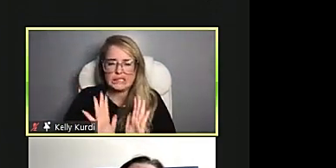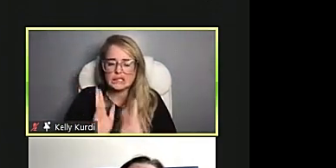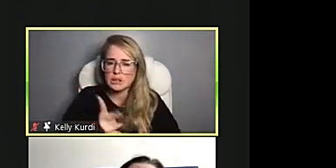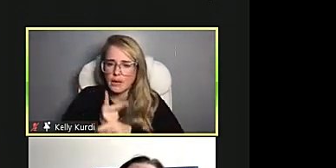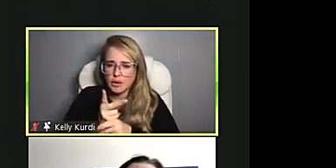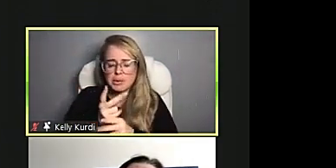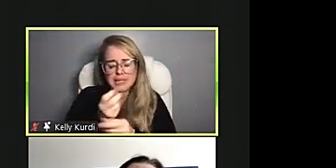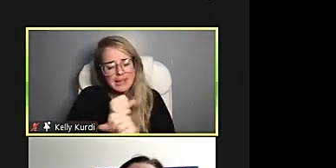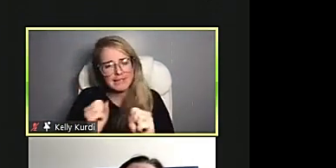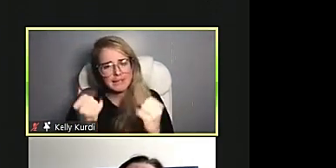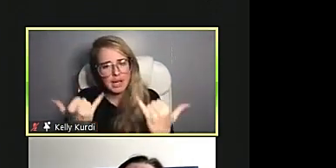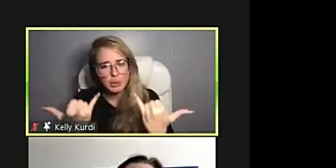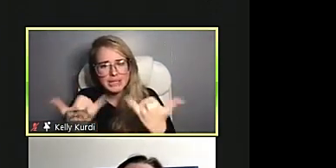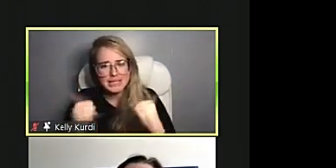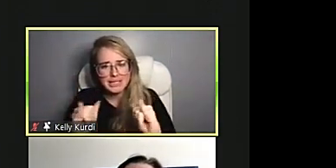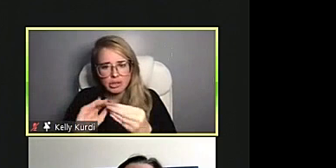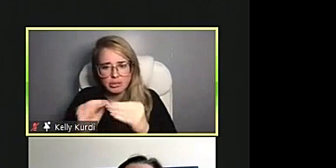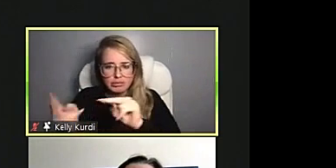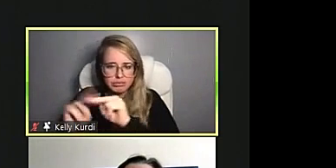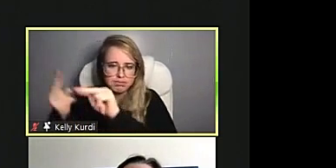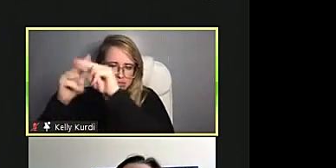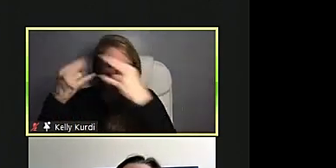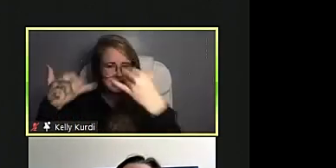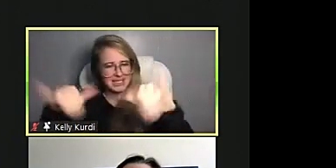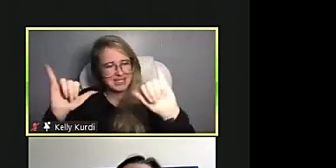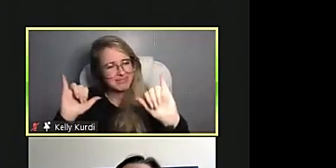time of increased virus in the state.